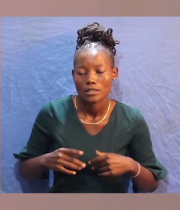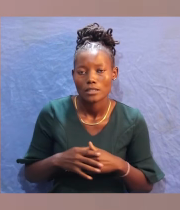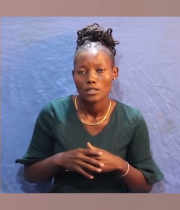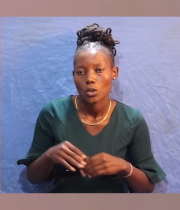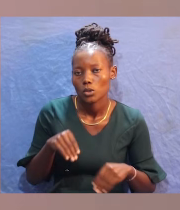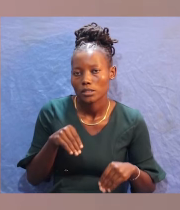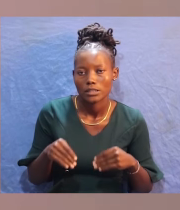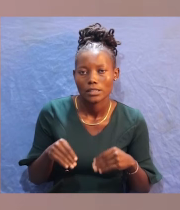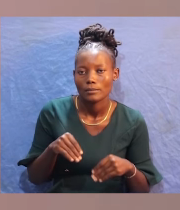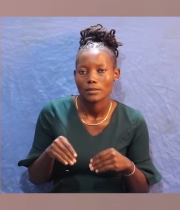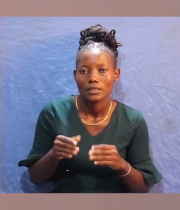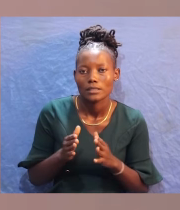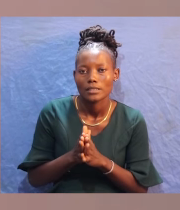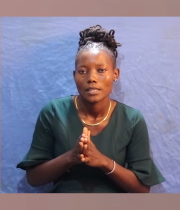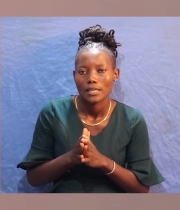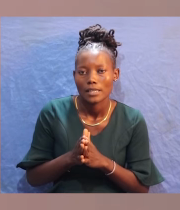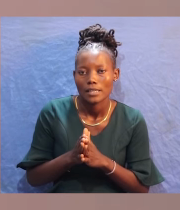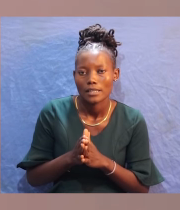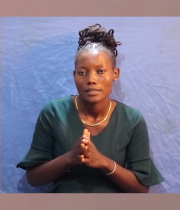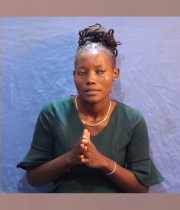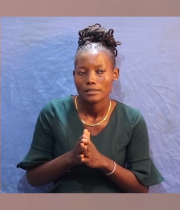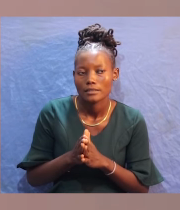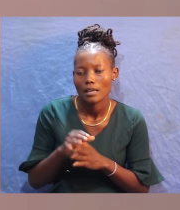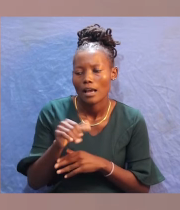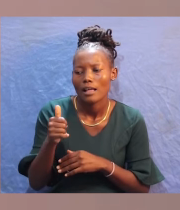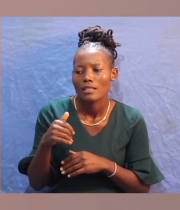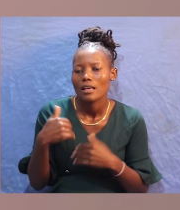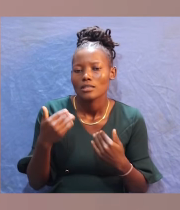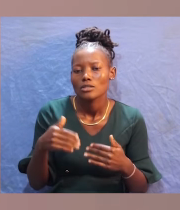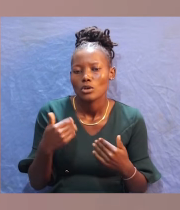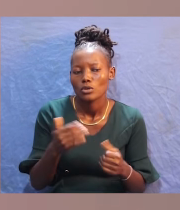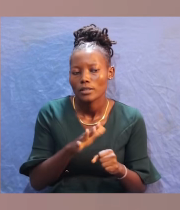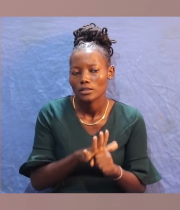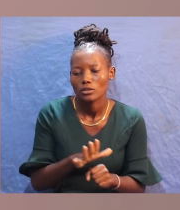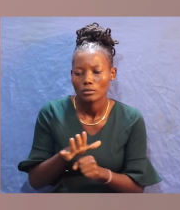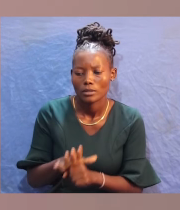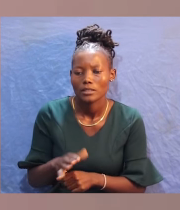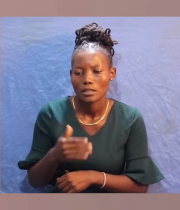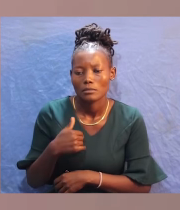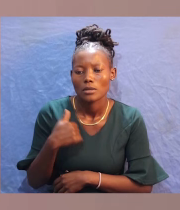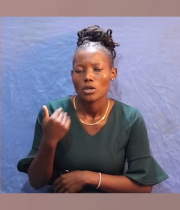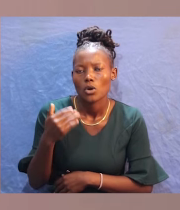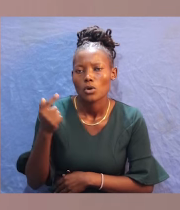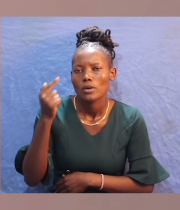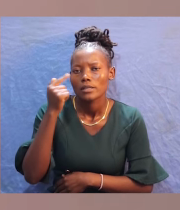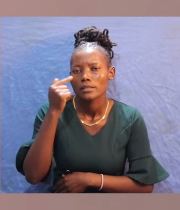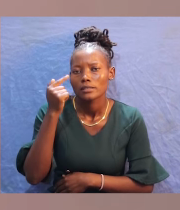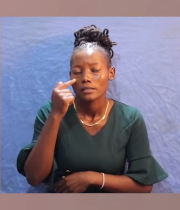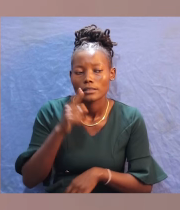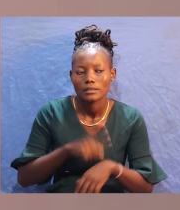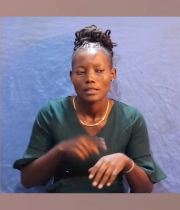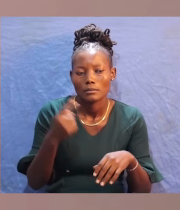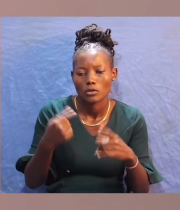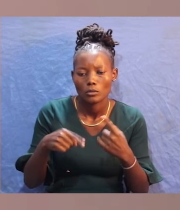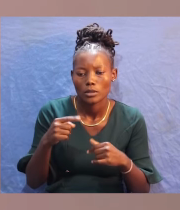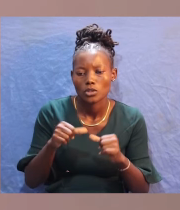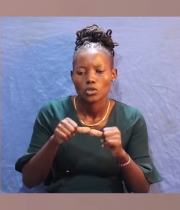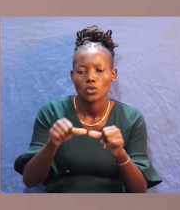challenge, and they tend to be neglected by the rest. So this is something you're noticing, like when the game is going on.